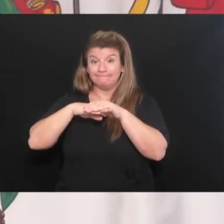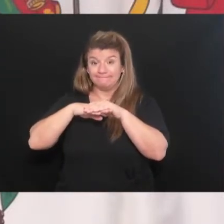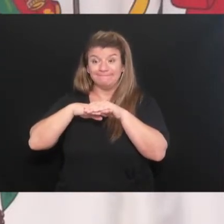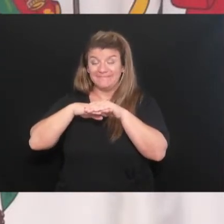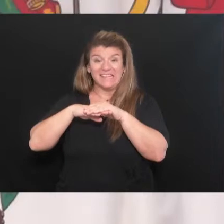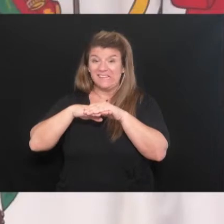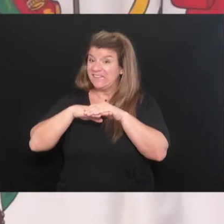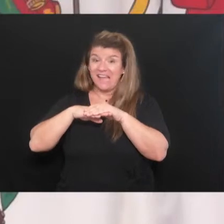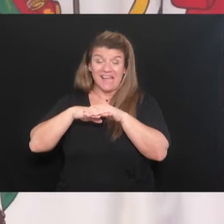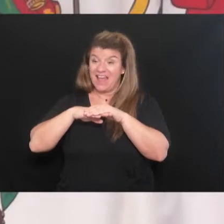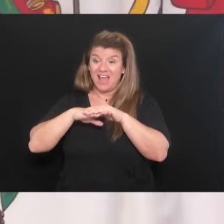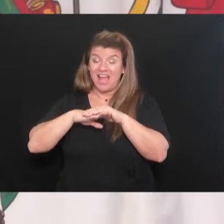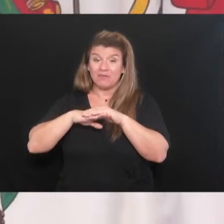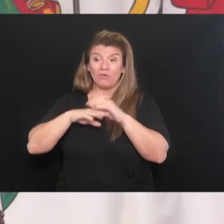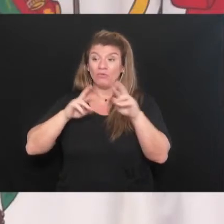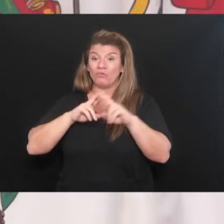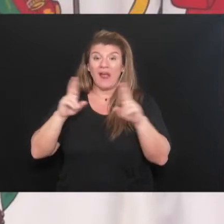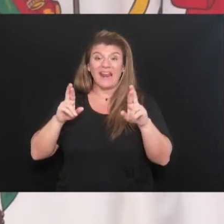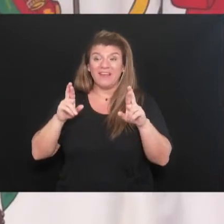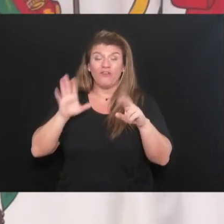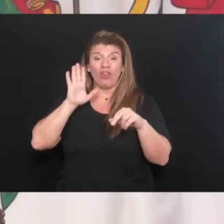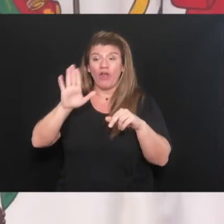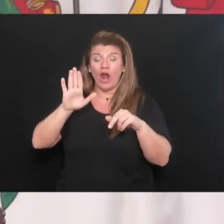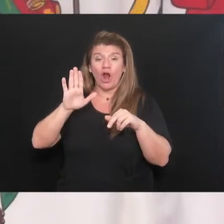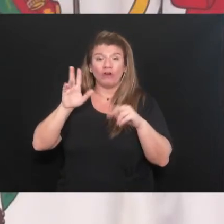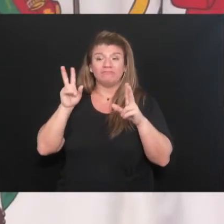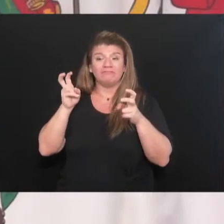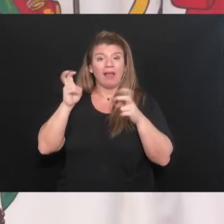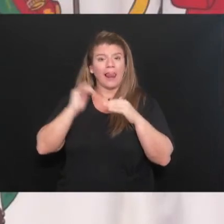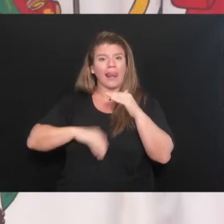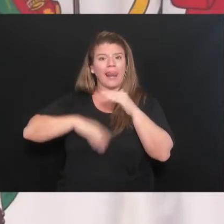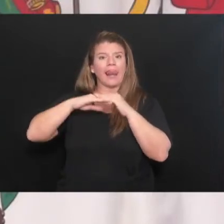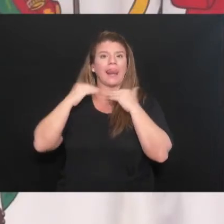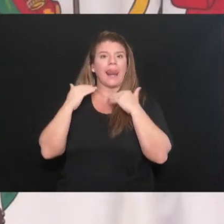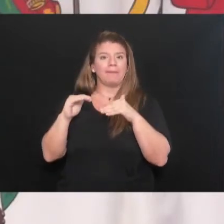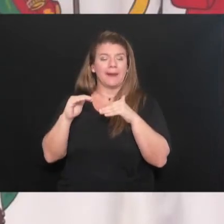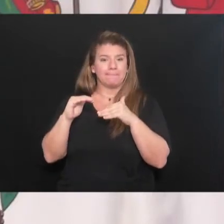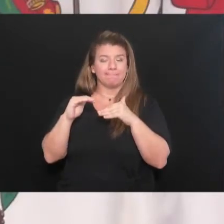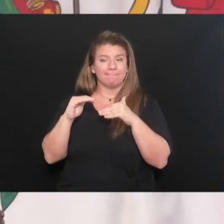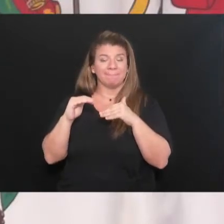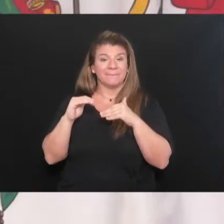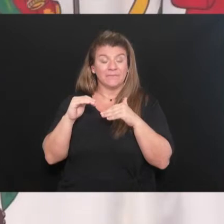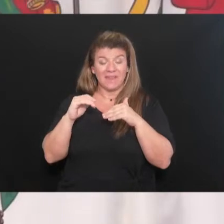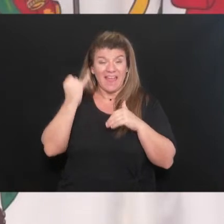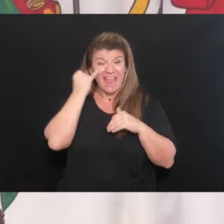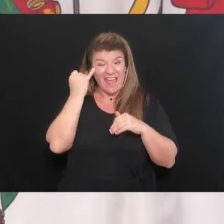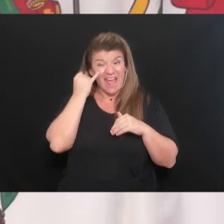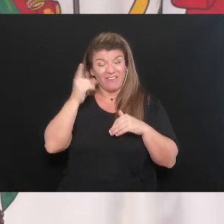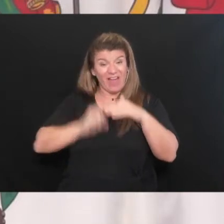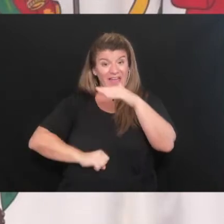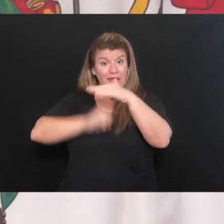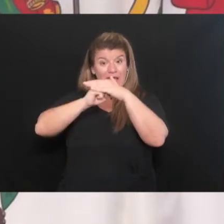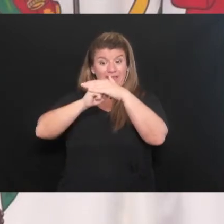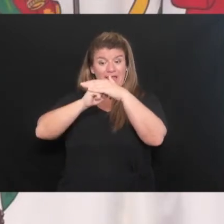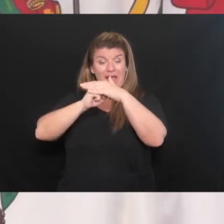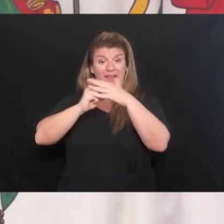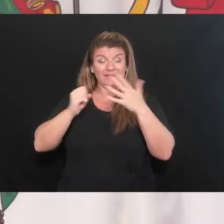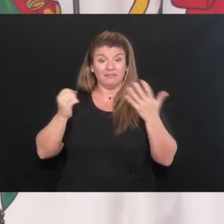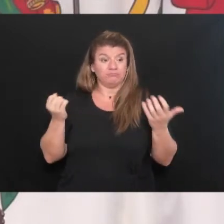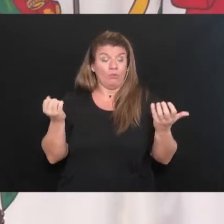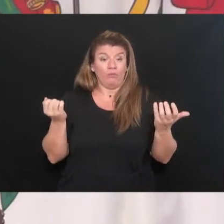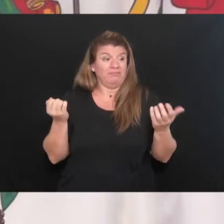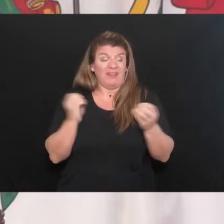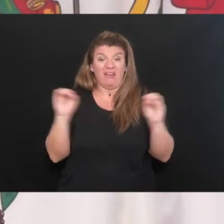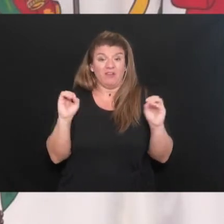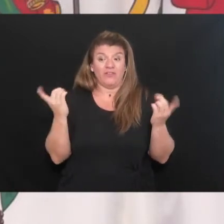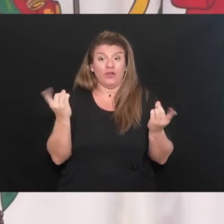tasked to the limit. And in many situations, maybe nowhere to turn. Financially, if they